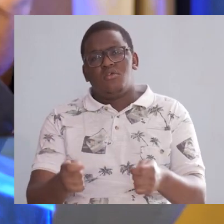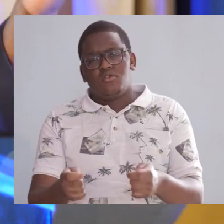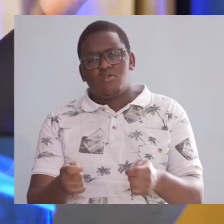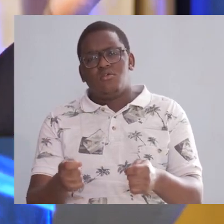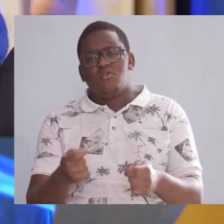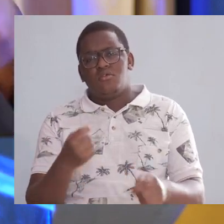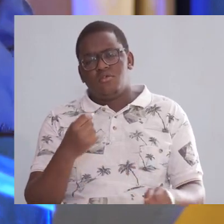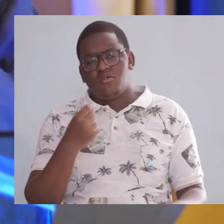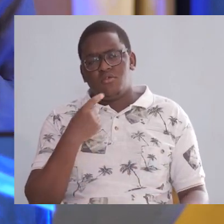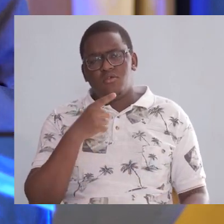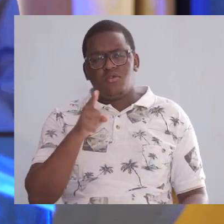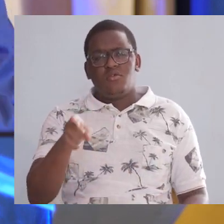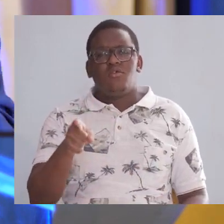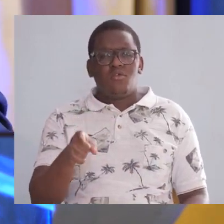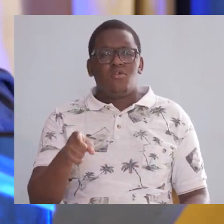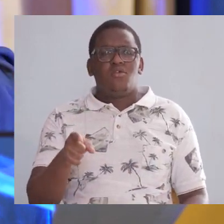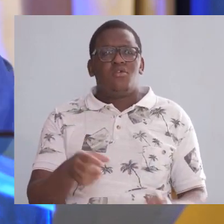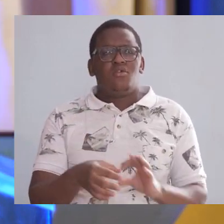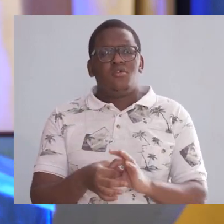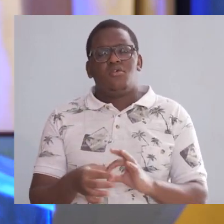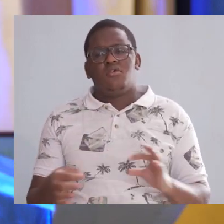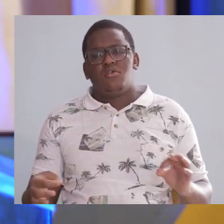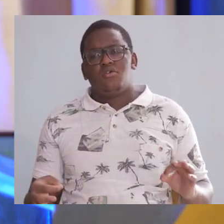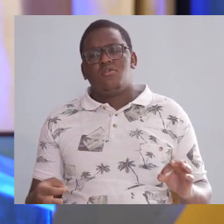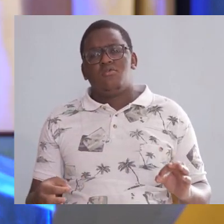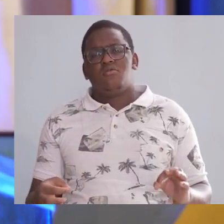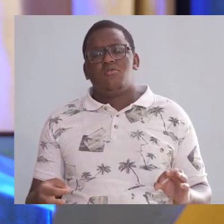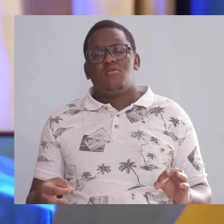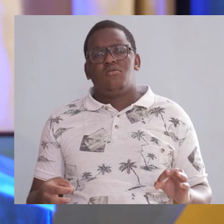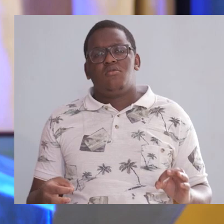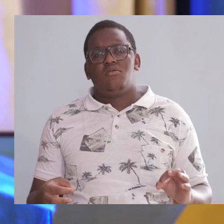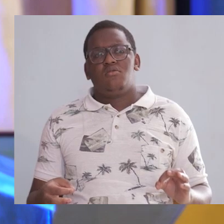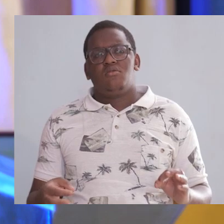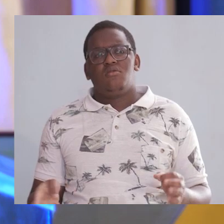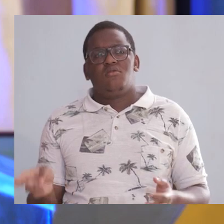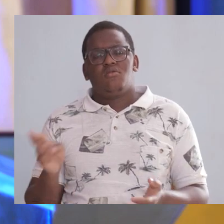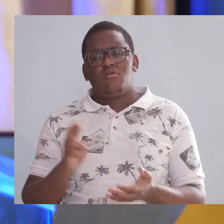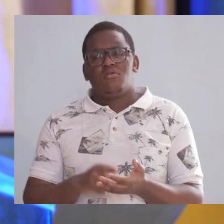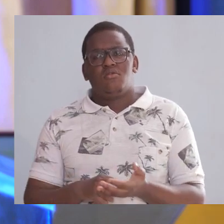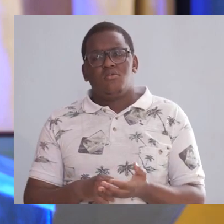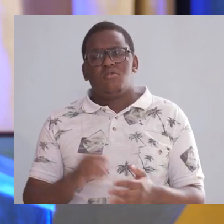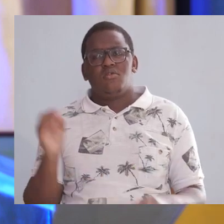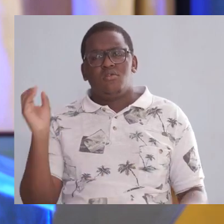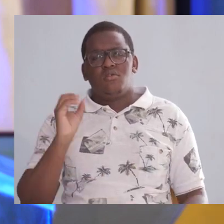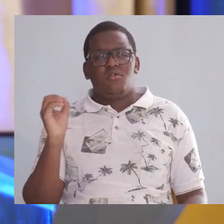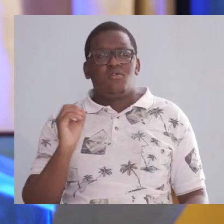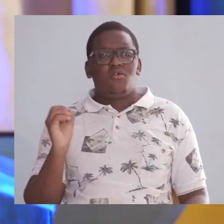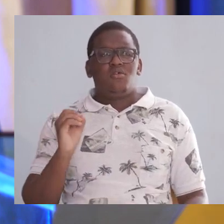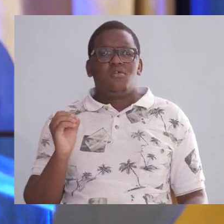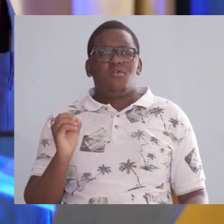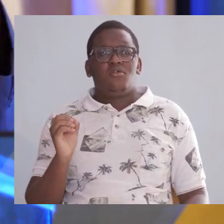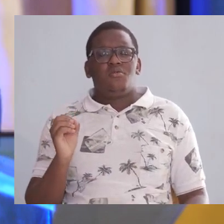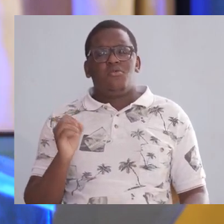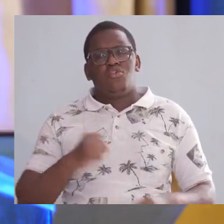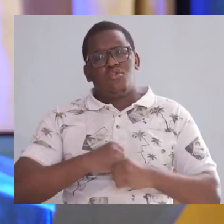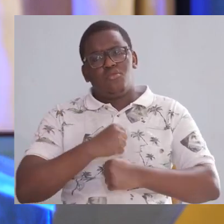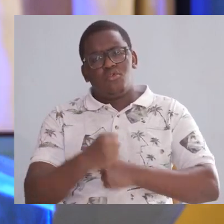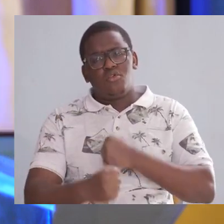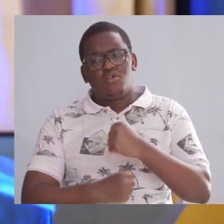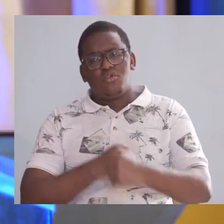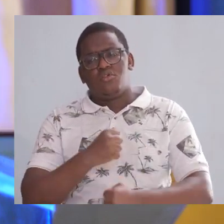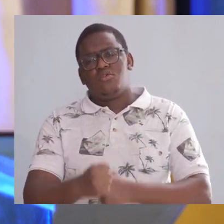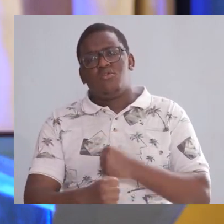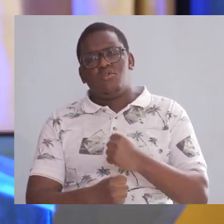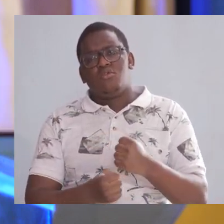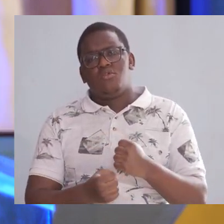So he got freedom because he had restored. Do you want to live in bondage or in freedom? I urge, live in